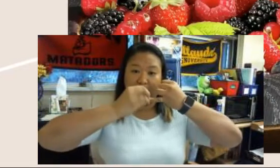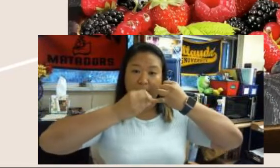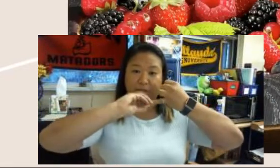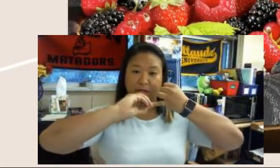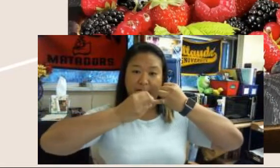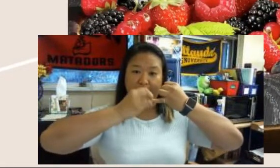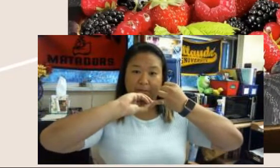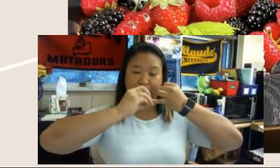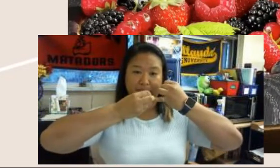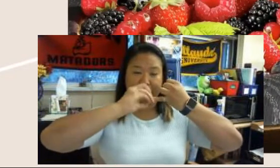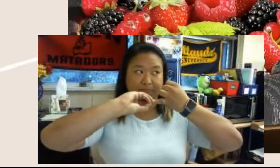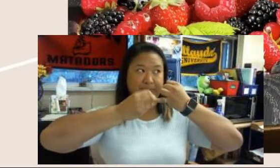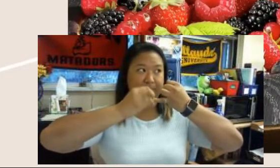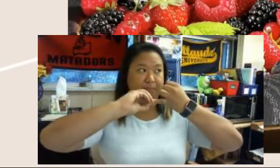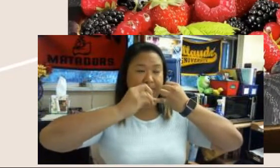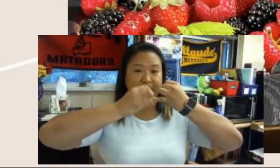Berry or cherry.